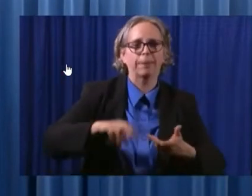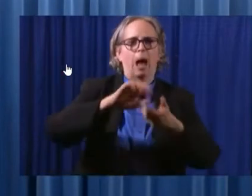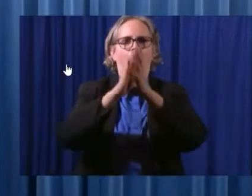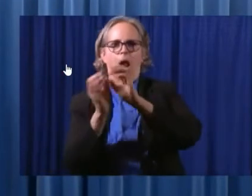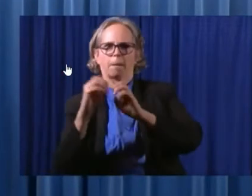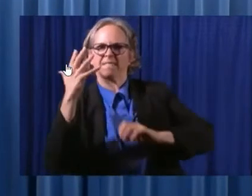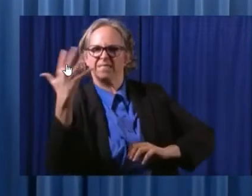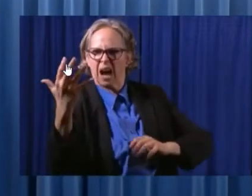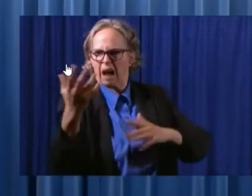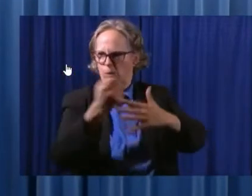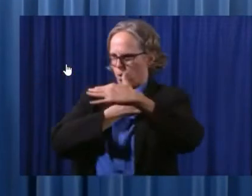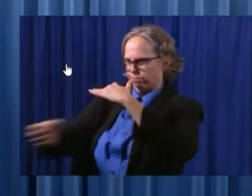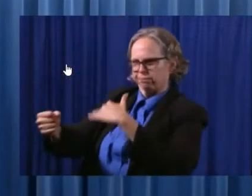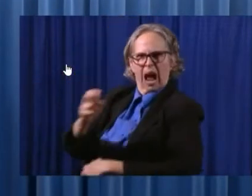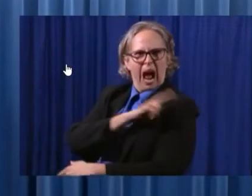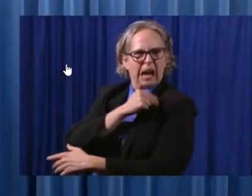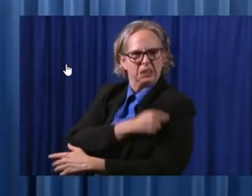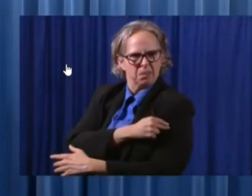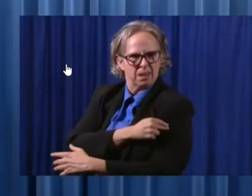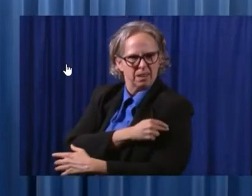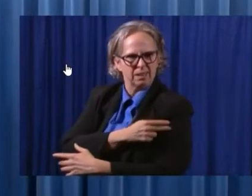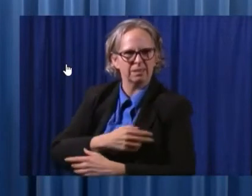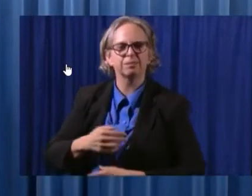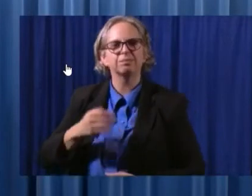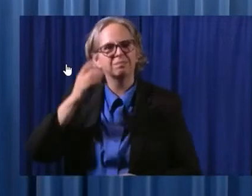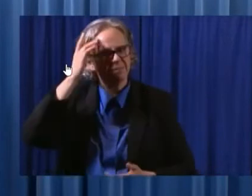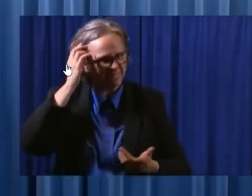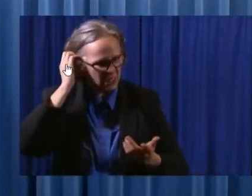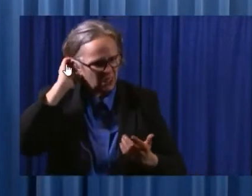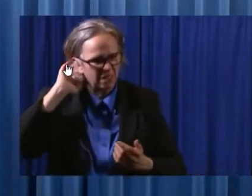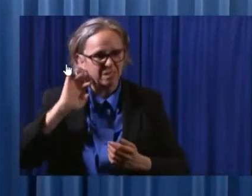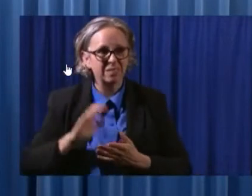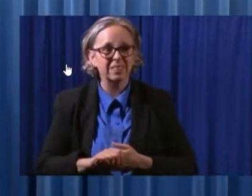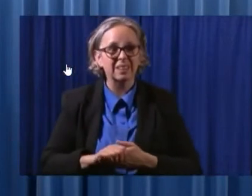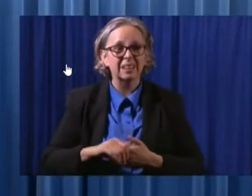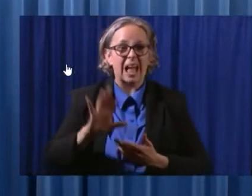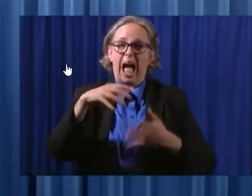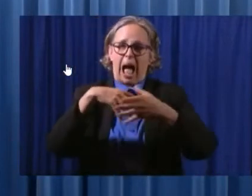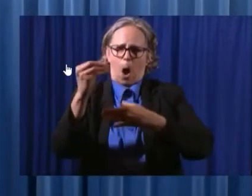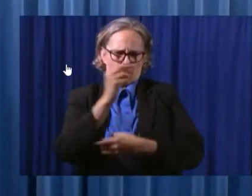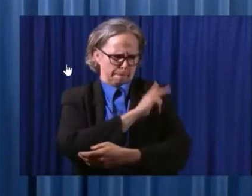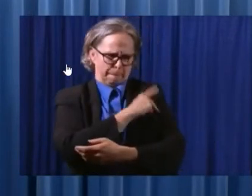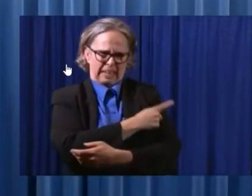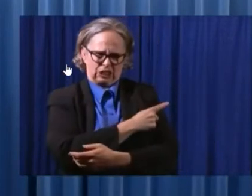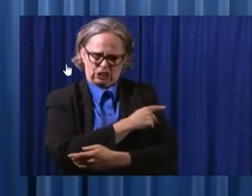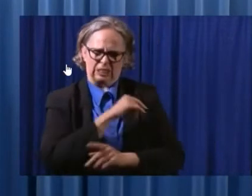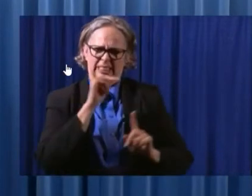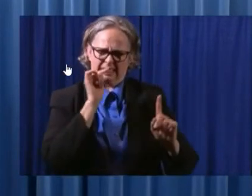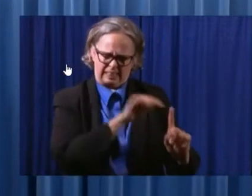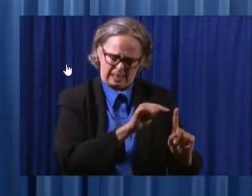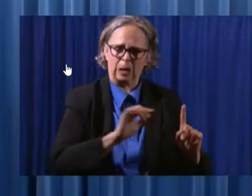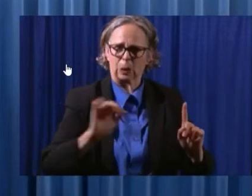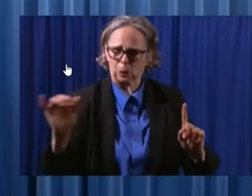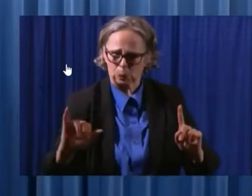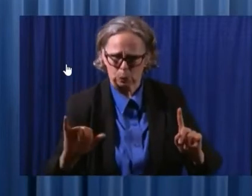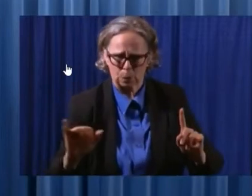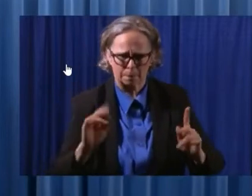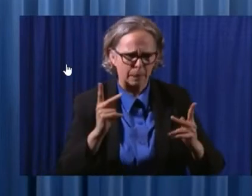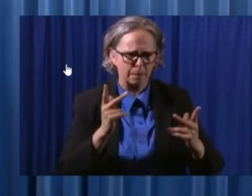outpatient visits. Similar to the previous indicator, this data looks at the number of people visiting outpatient settings,